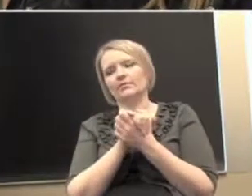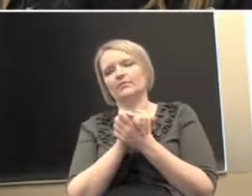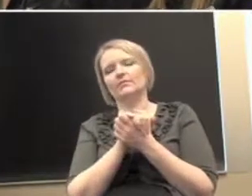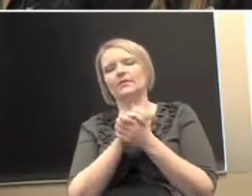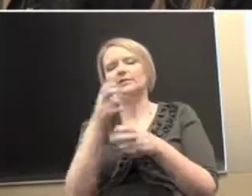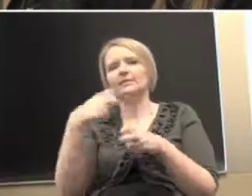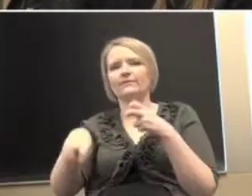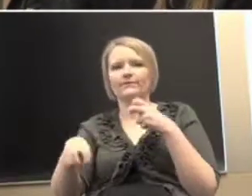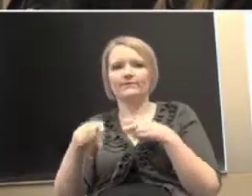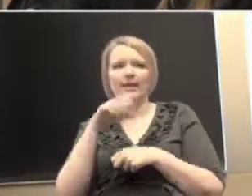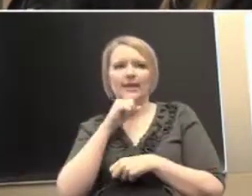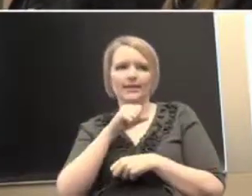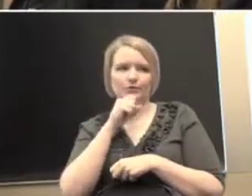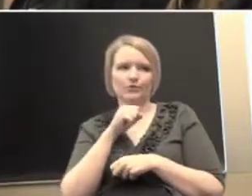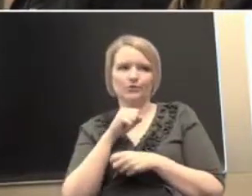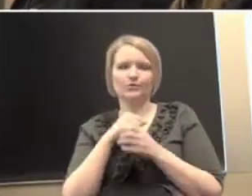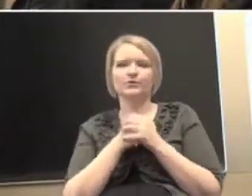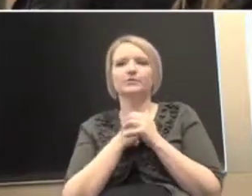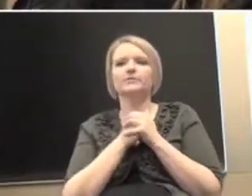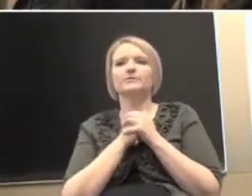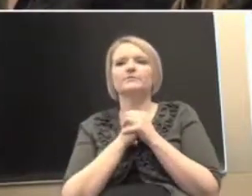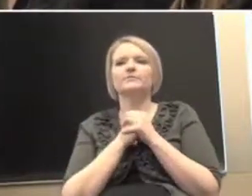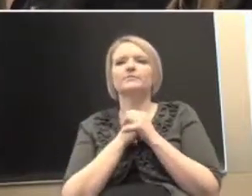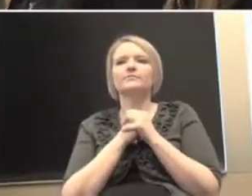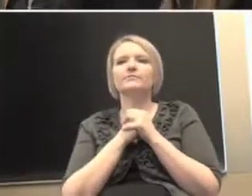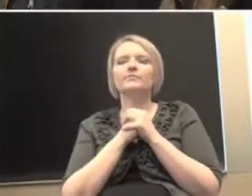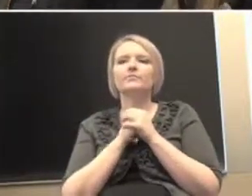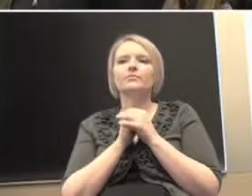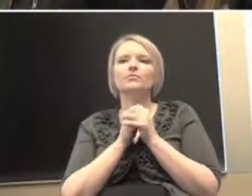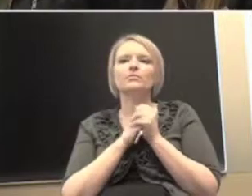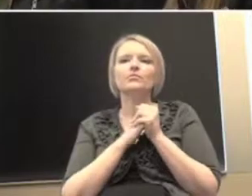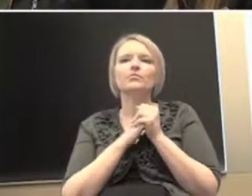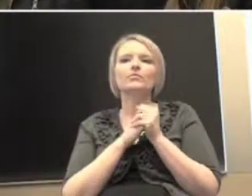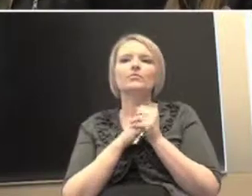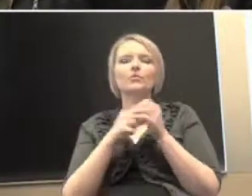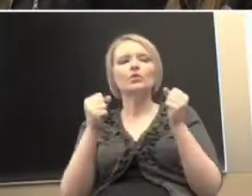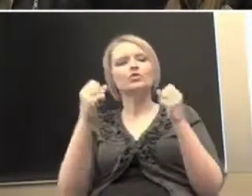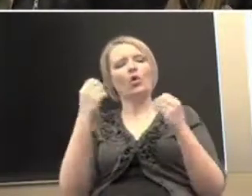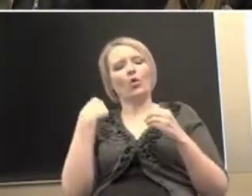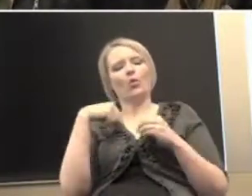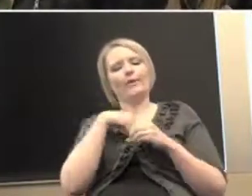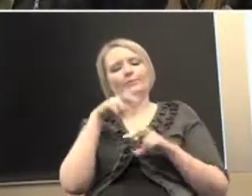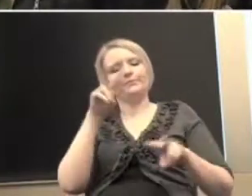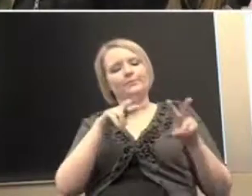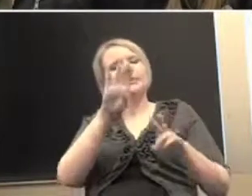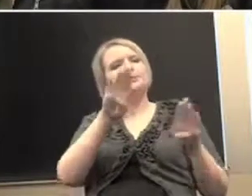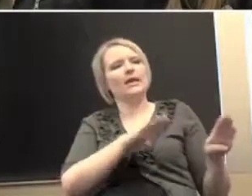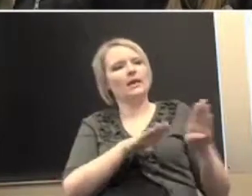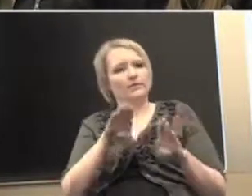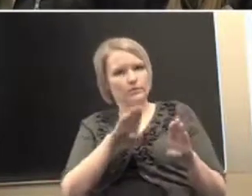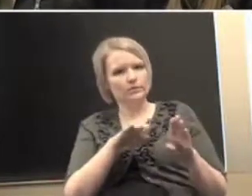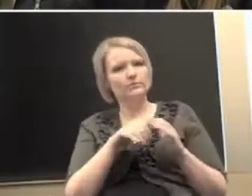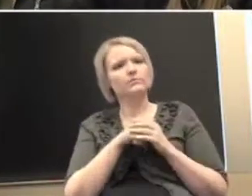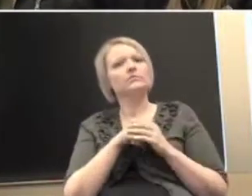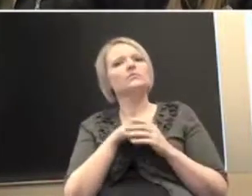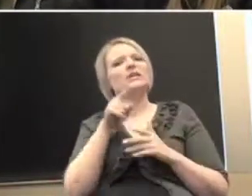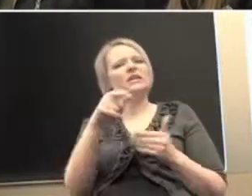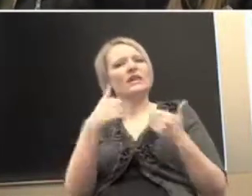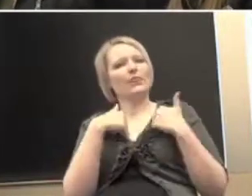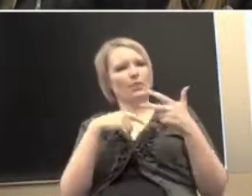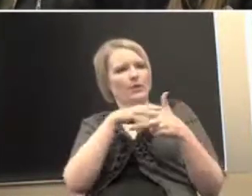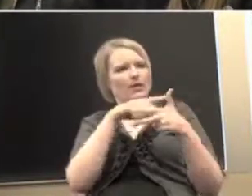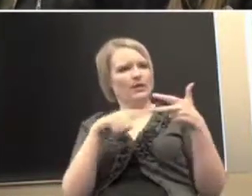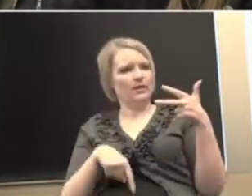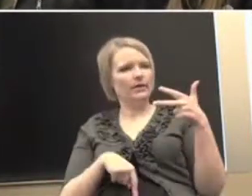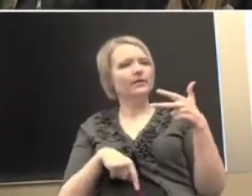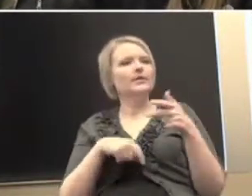very difficult age in the first place. So, and we looked at his behaviors, and although he had the 3 behaviors of